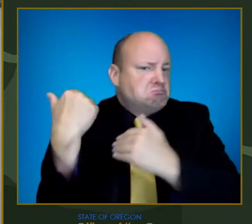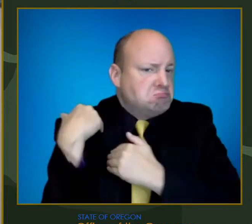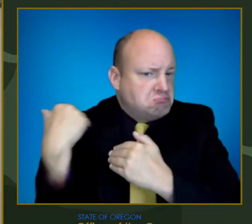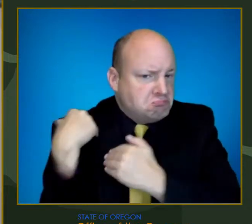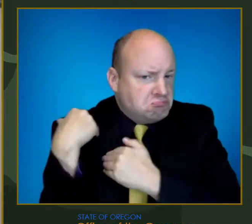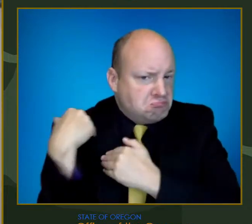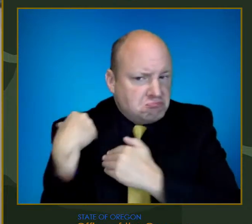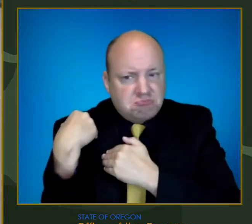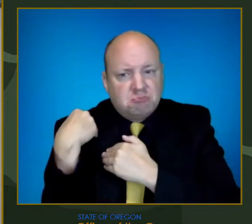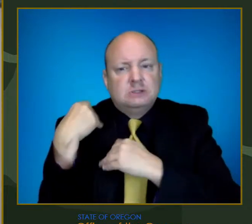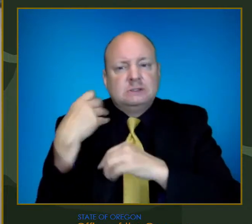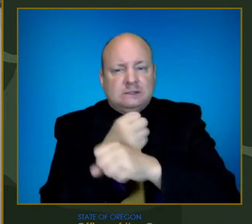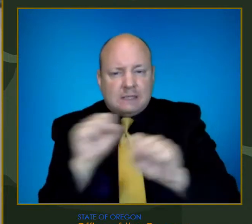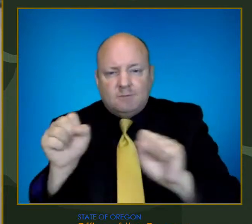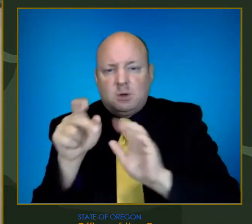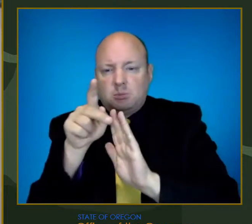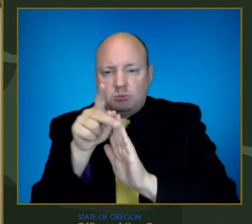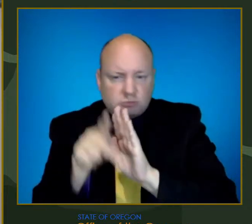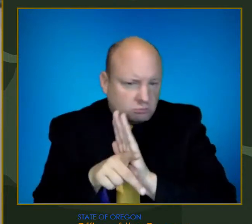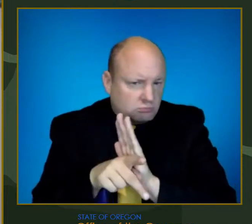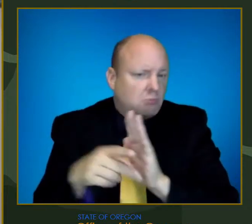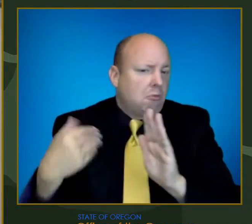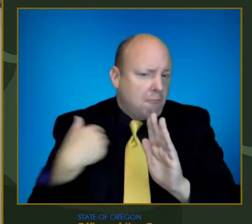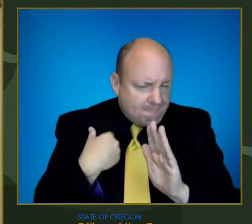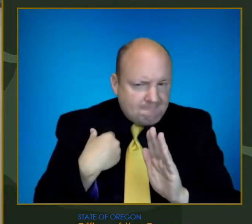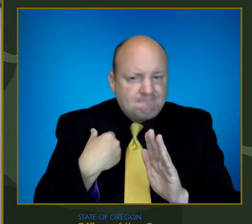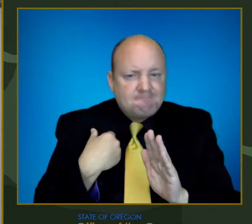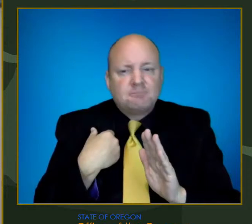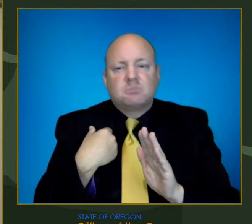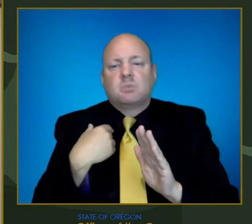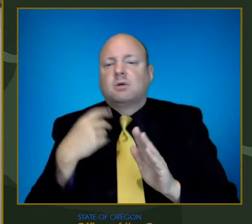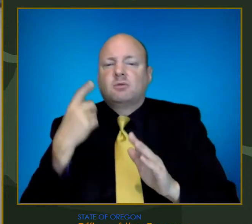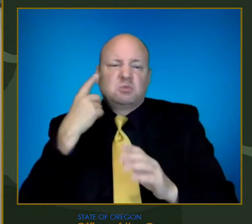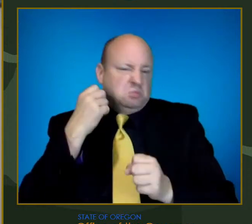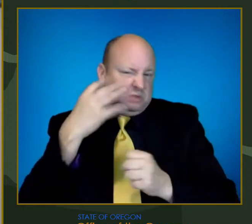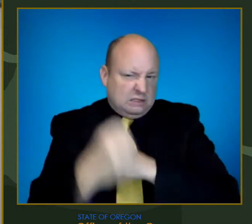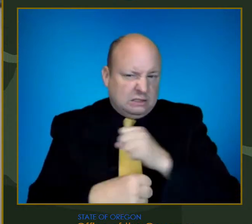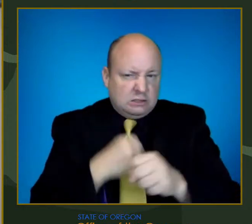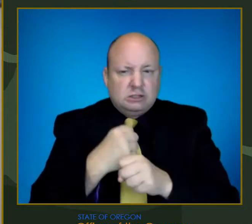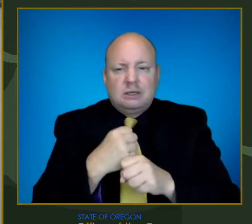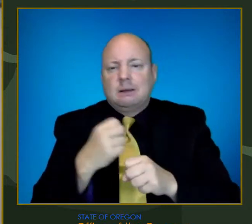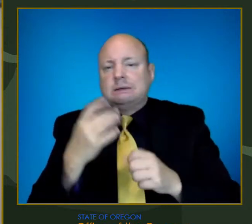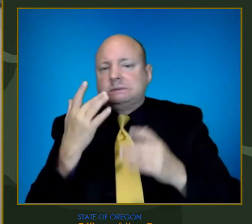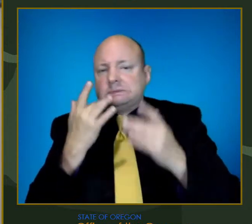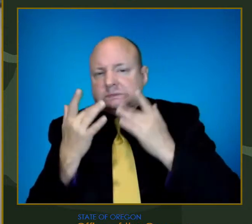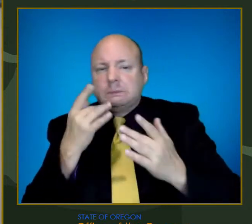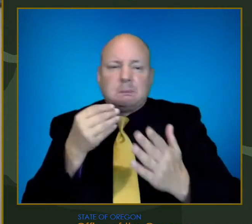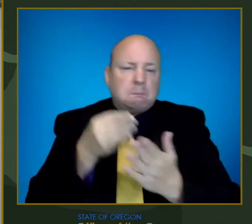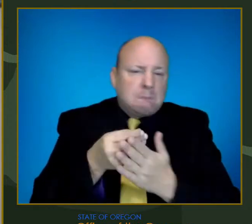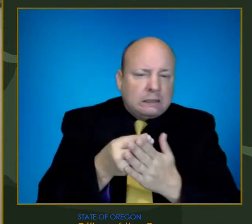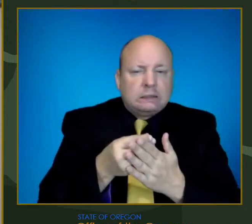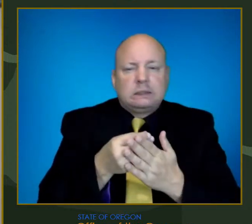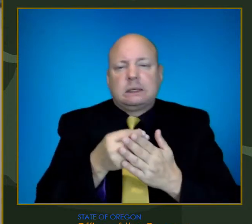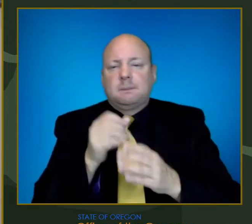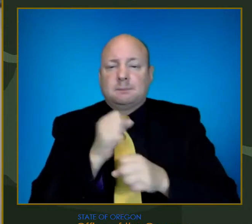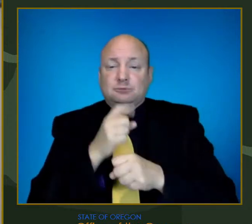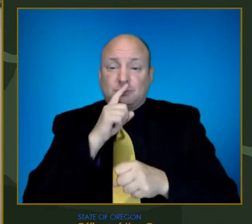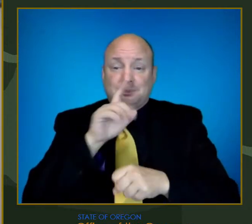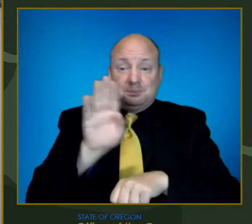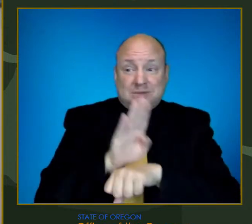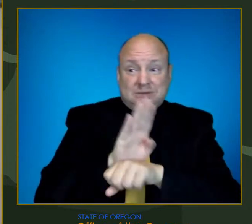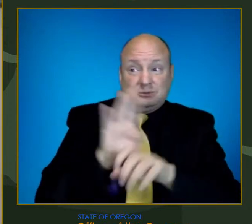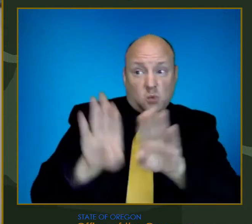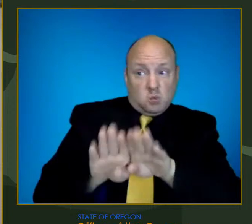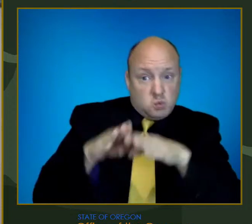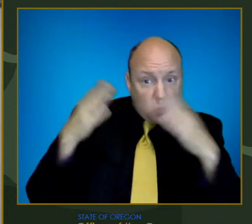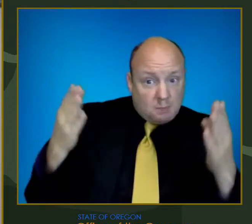safety protocol over the last year. And the best way to keep these businesses open and our